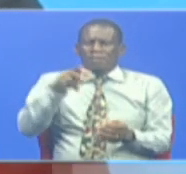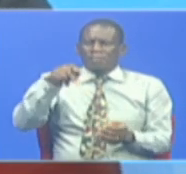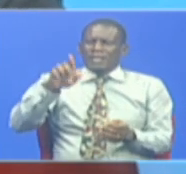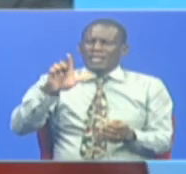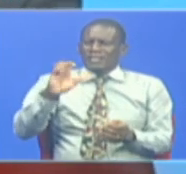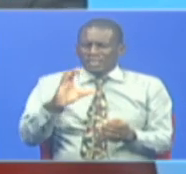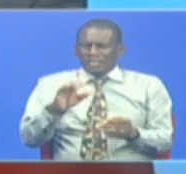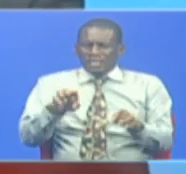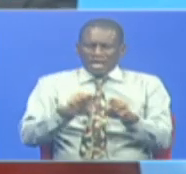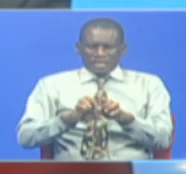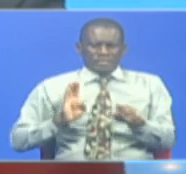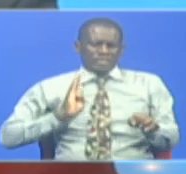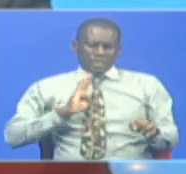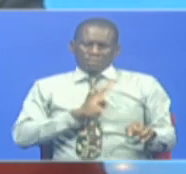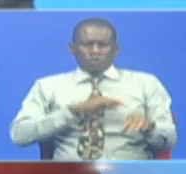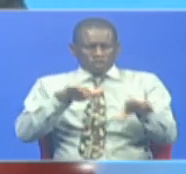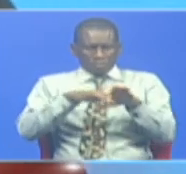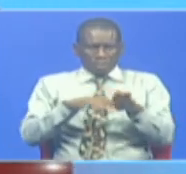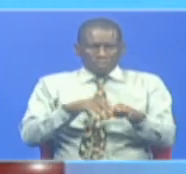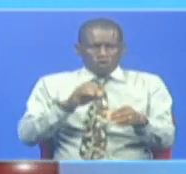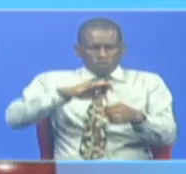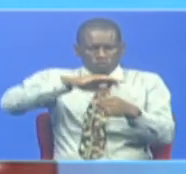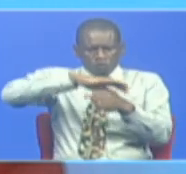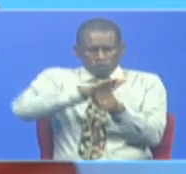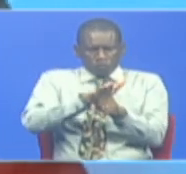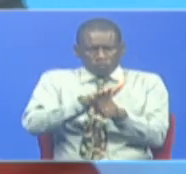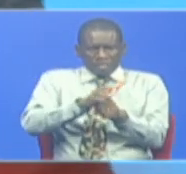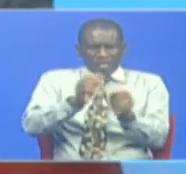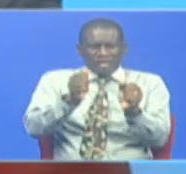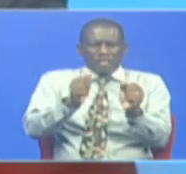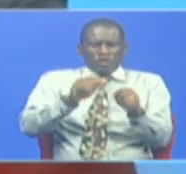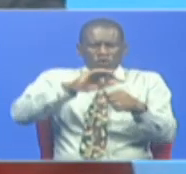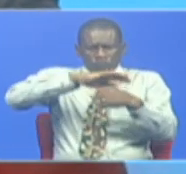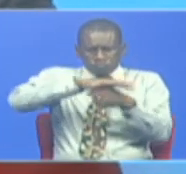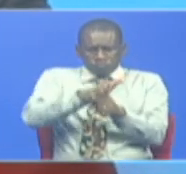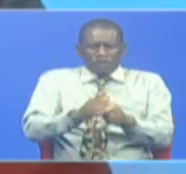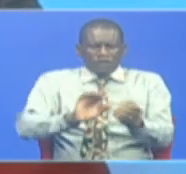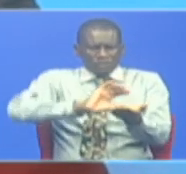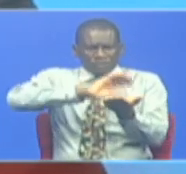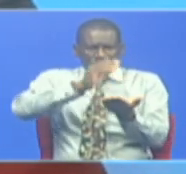as a board member of the COVID-19 fund.